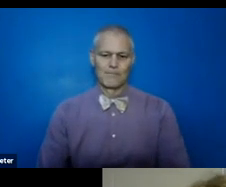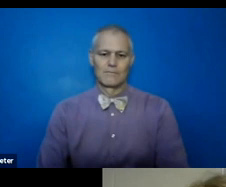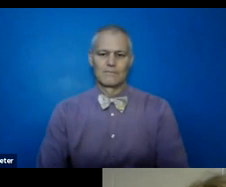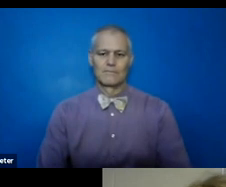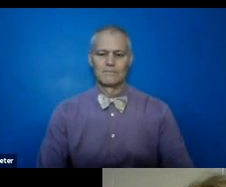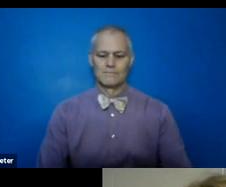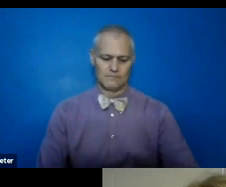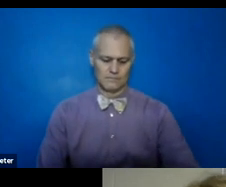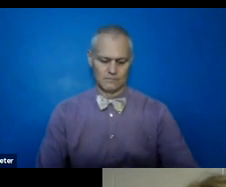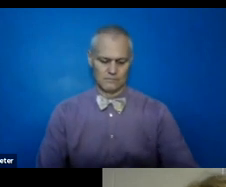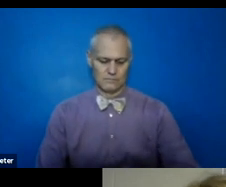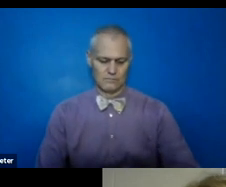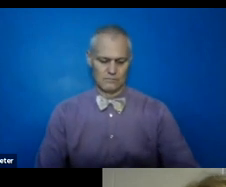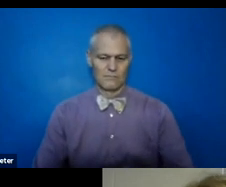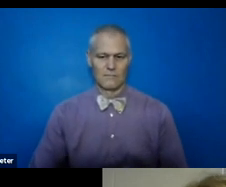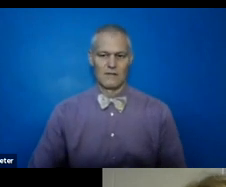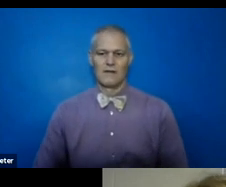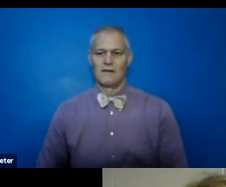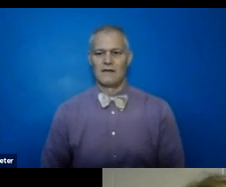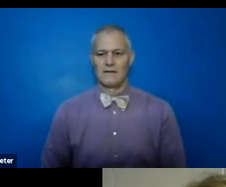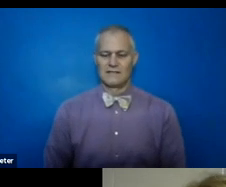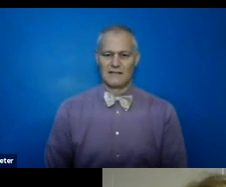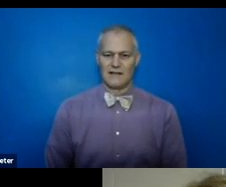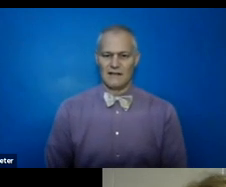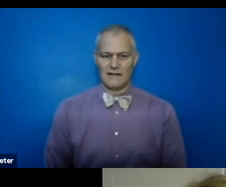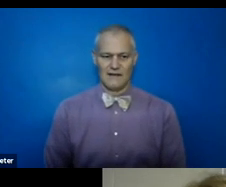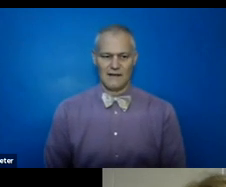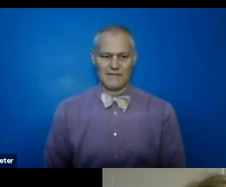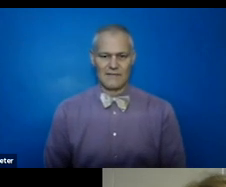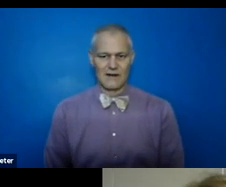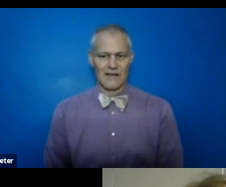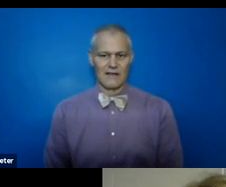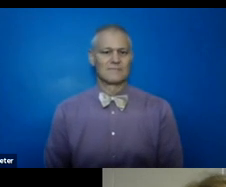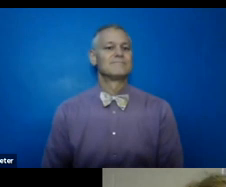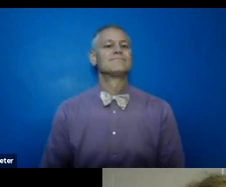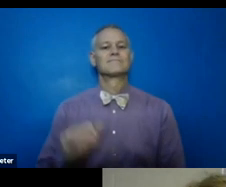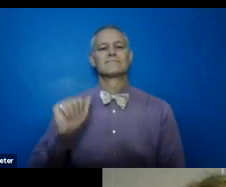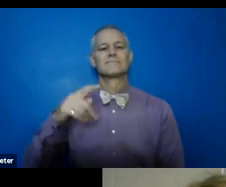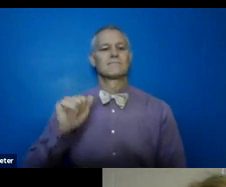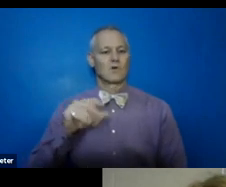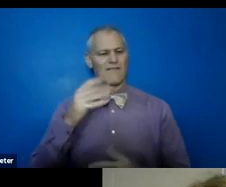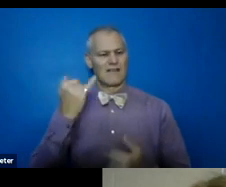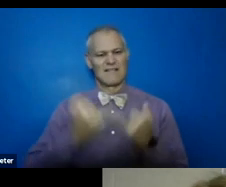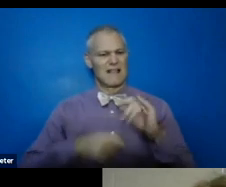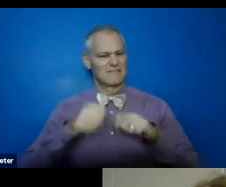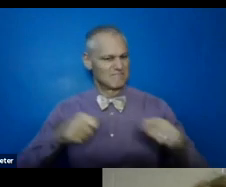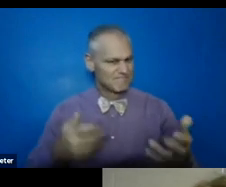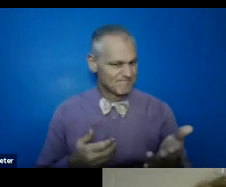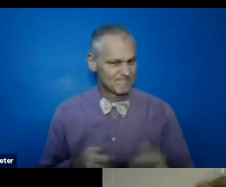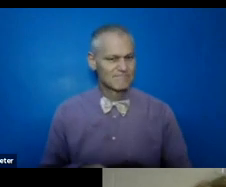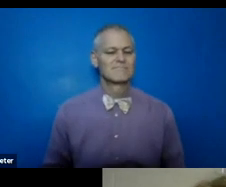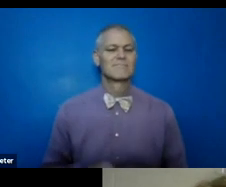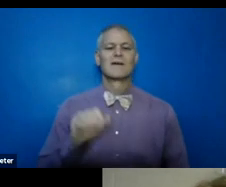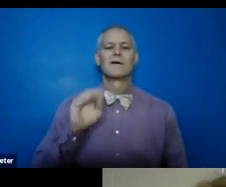Thank you. And I guess now I will offer time for concluding thoughts, and maybe we'll start with you, Brian. Yeah, I mean, like, only in case